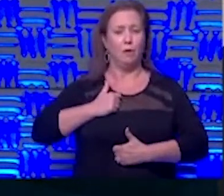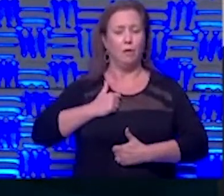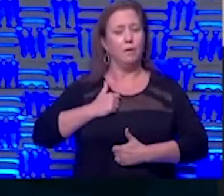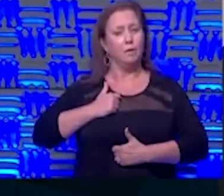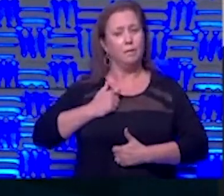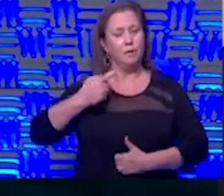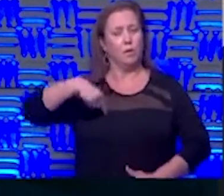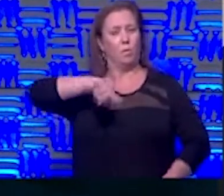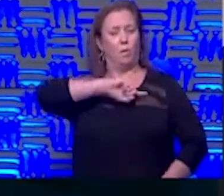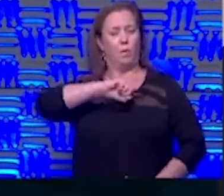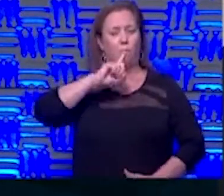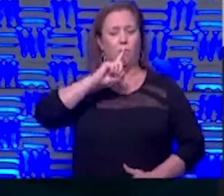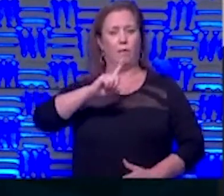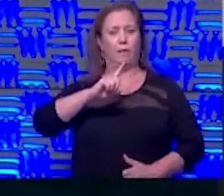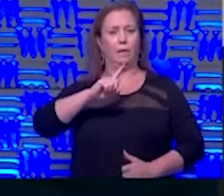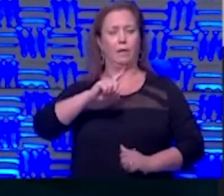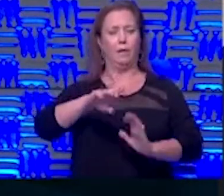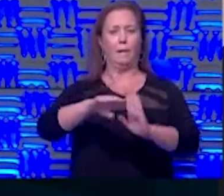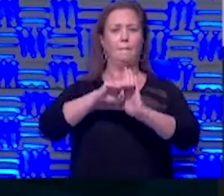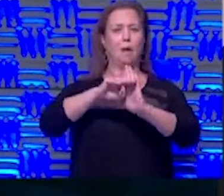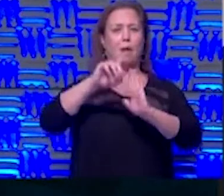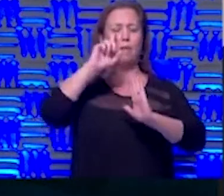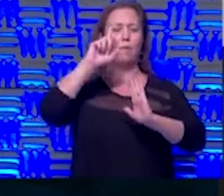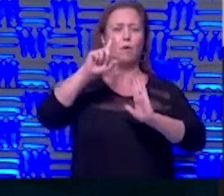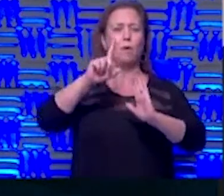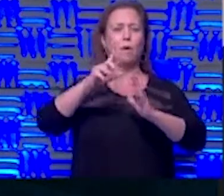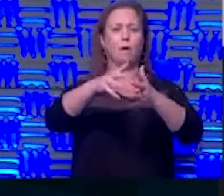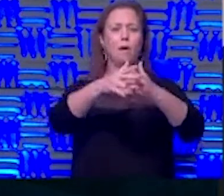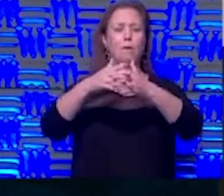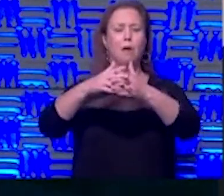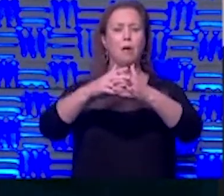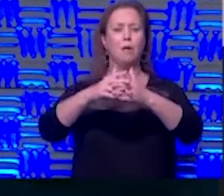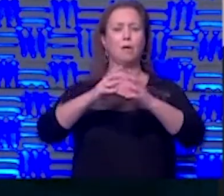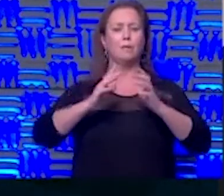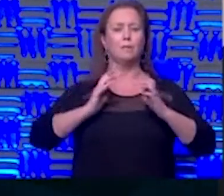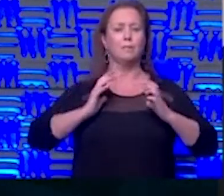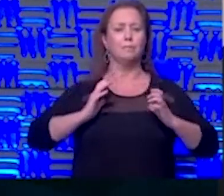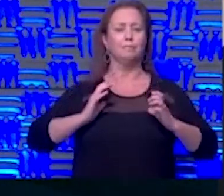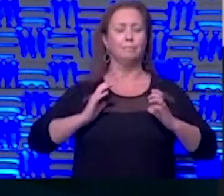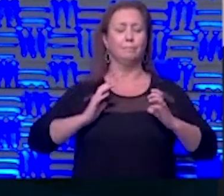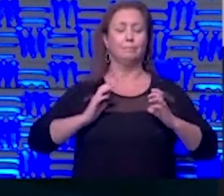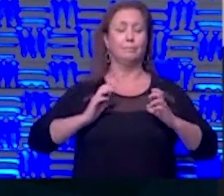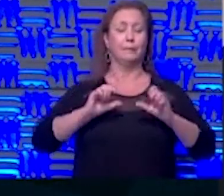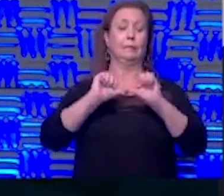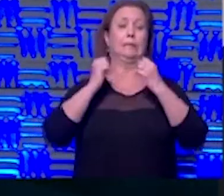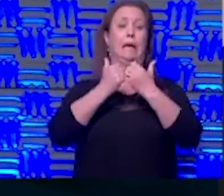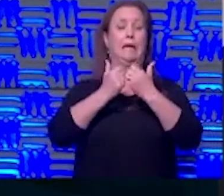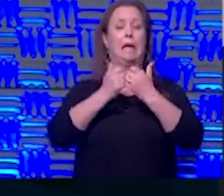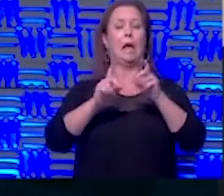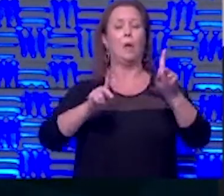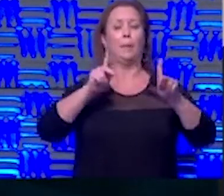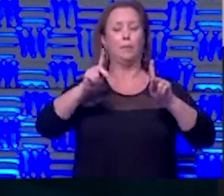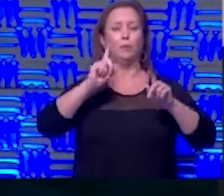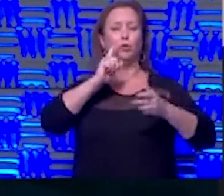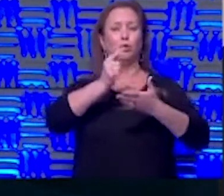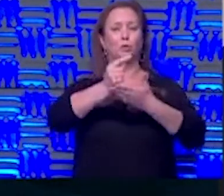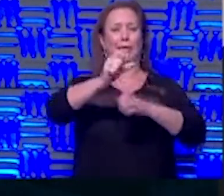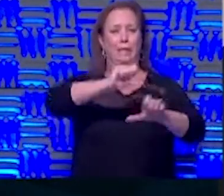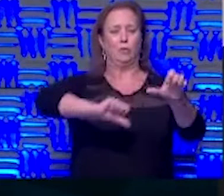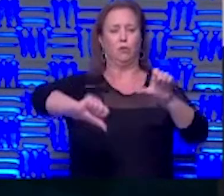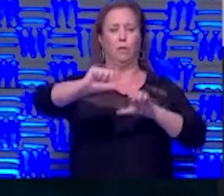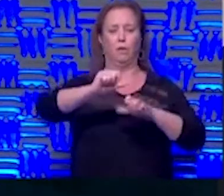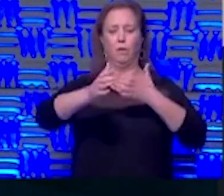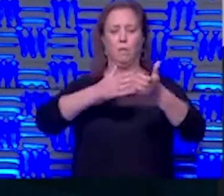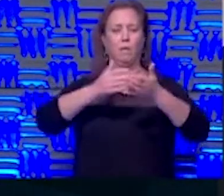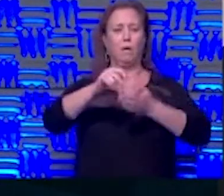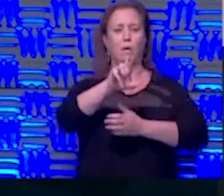were really, I think, the model for American society in the way people should be treated regardless of